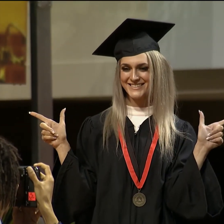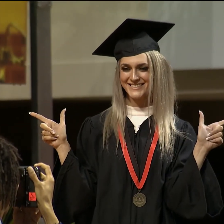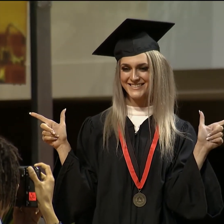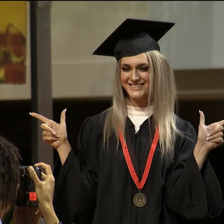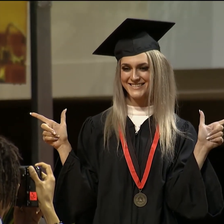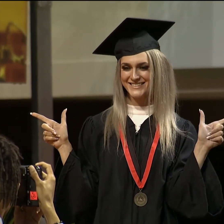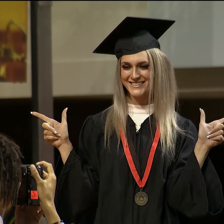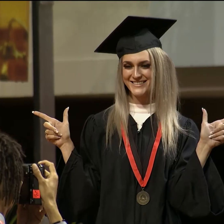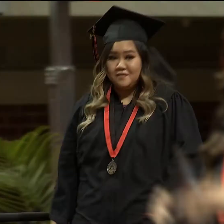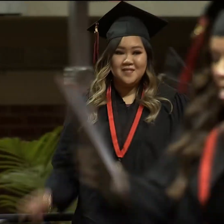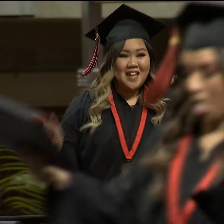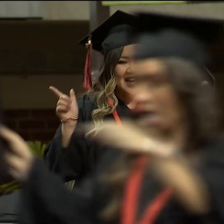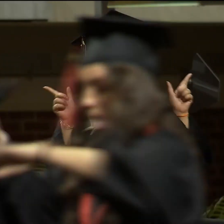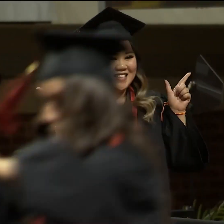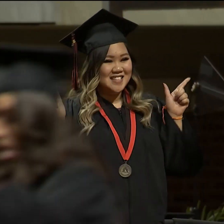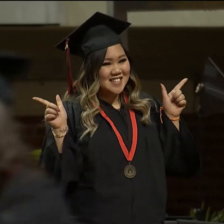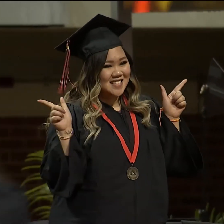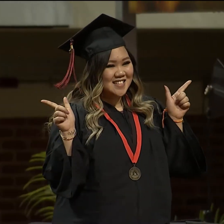Brenna Haley.